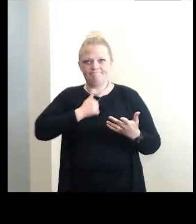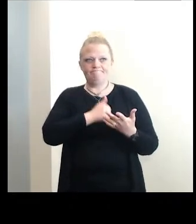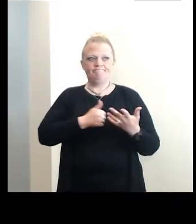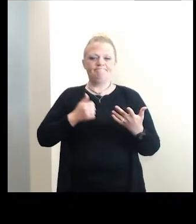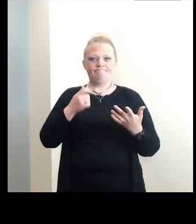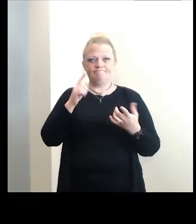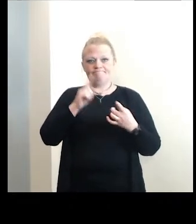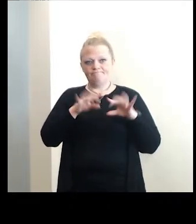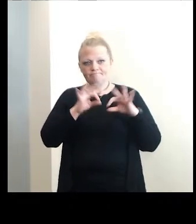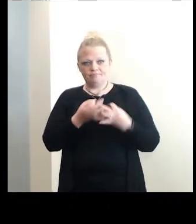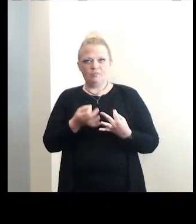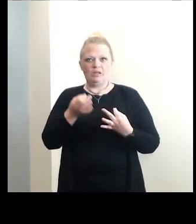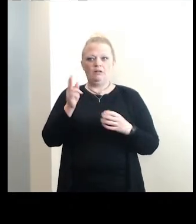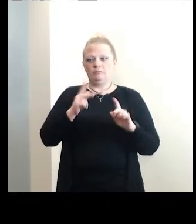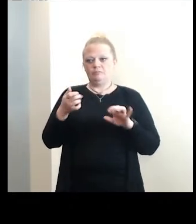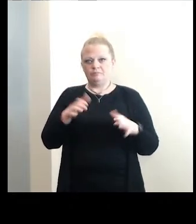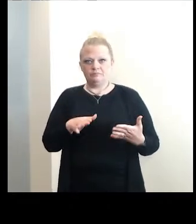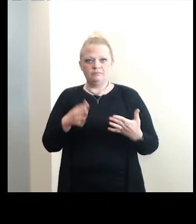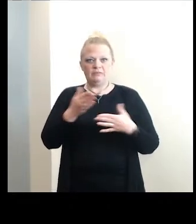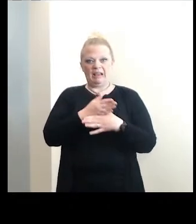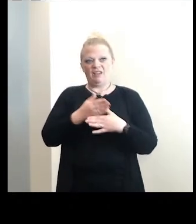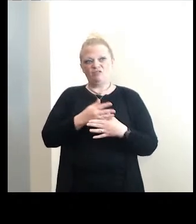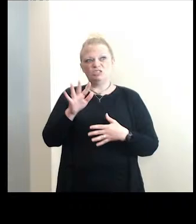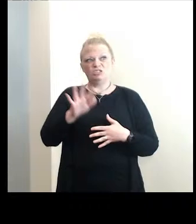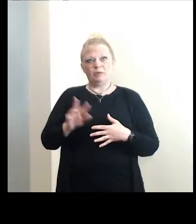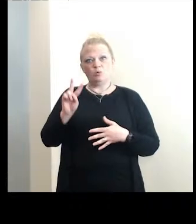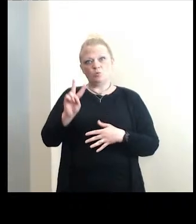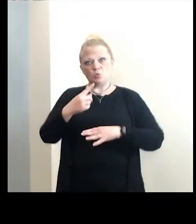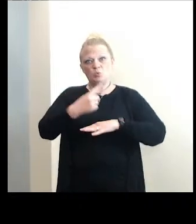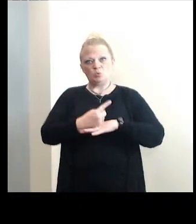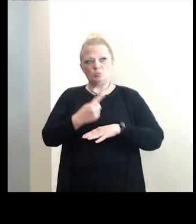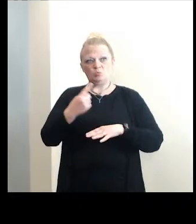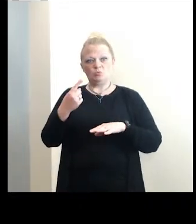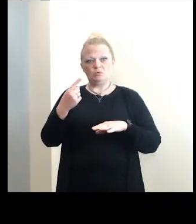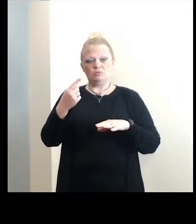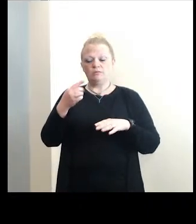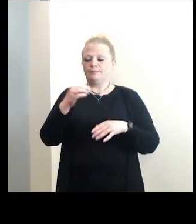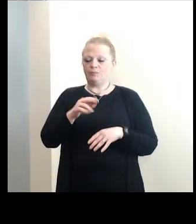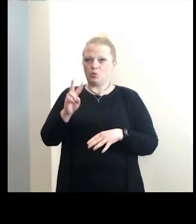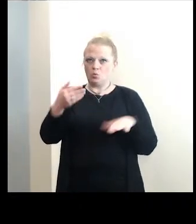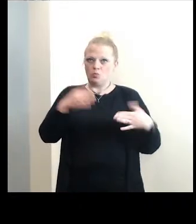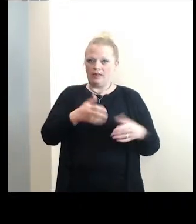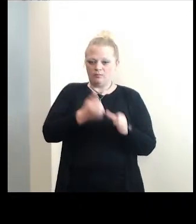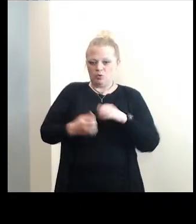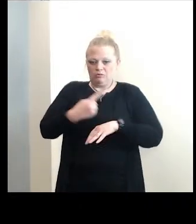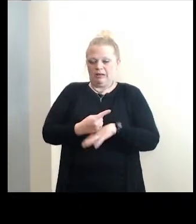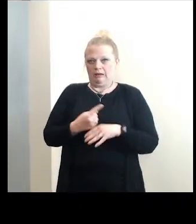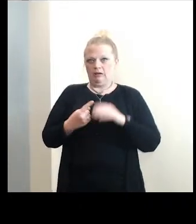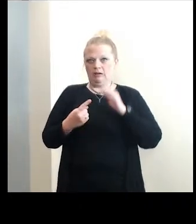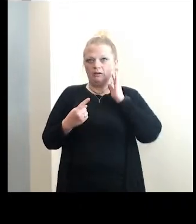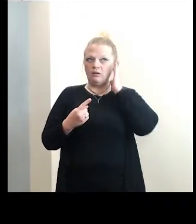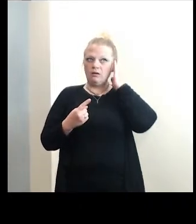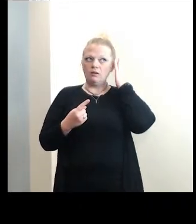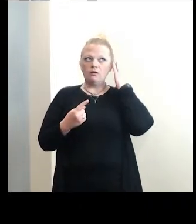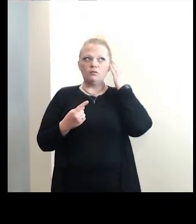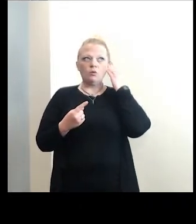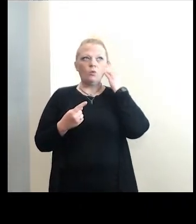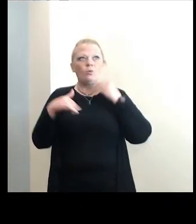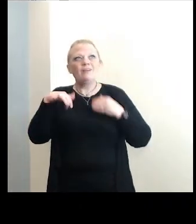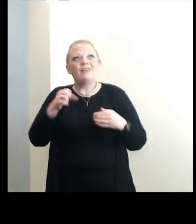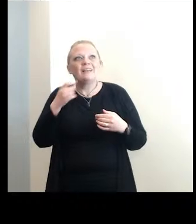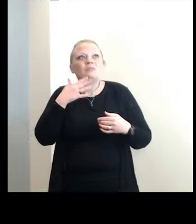families, and we unfortunately are averaging about 2 deaths a day in the last week to 10 days, which is down from where it was, but